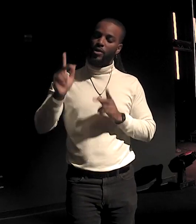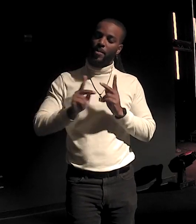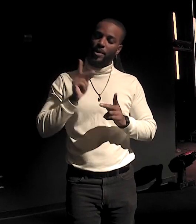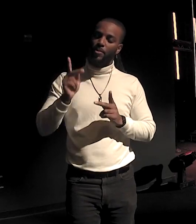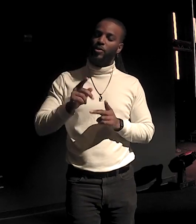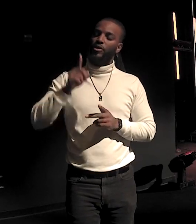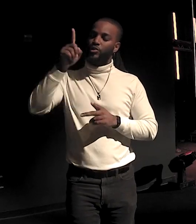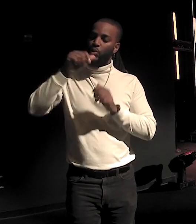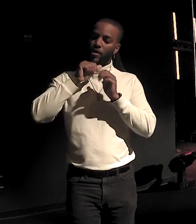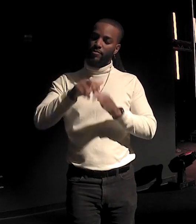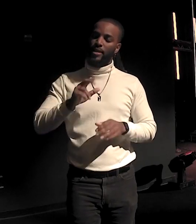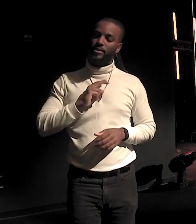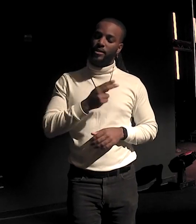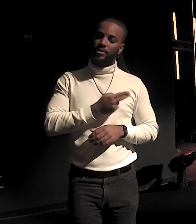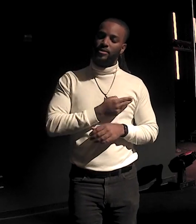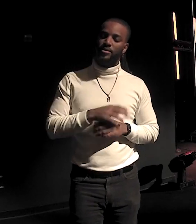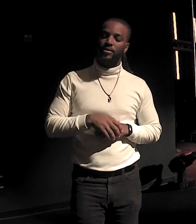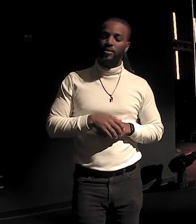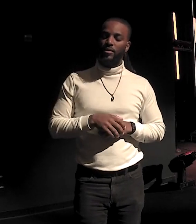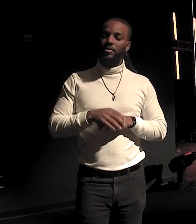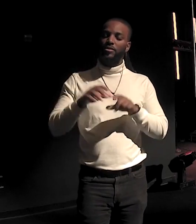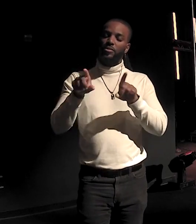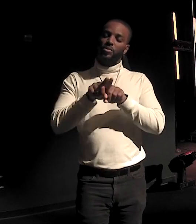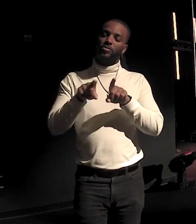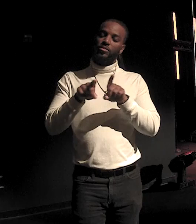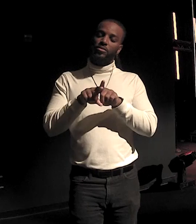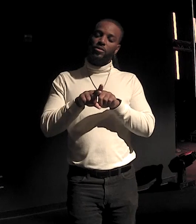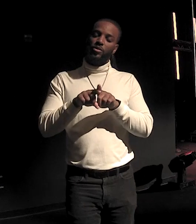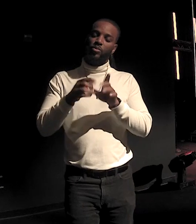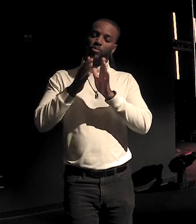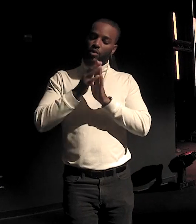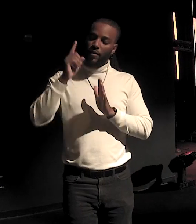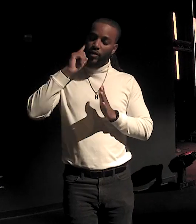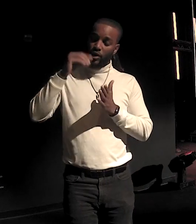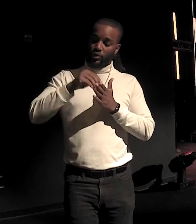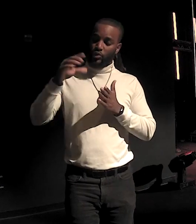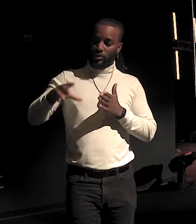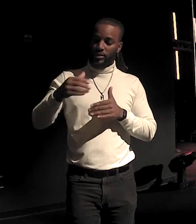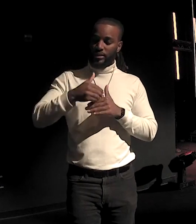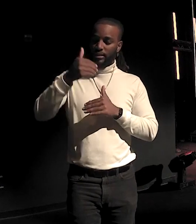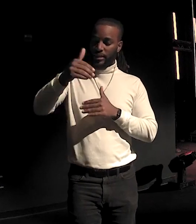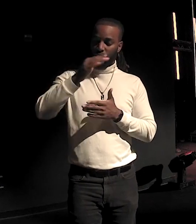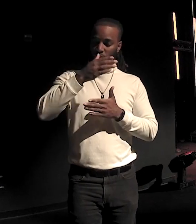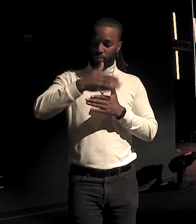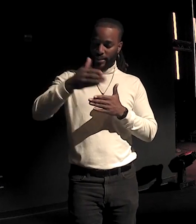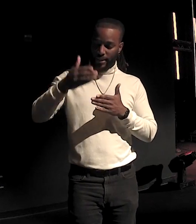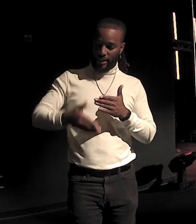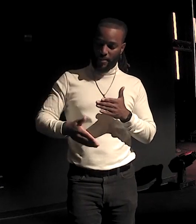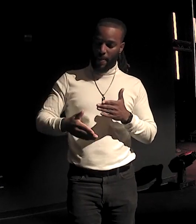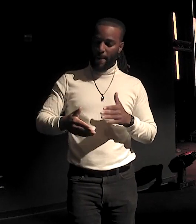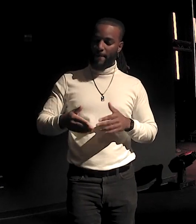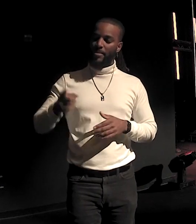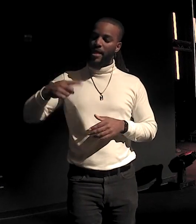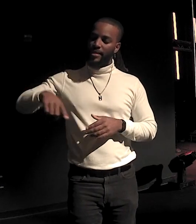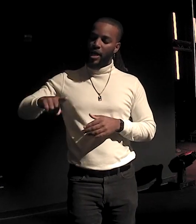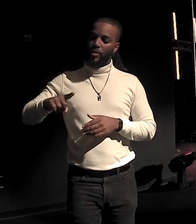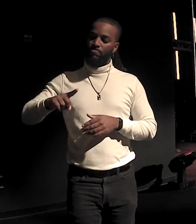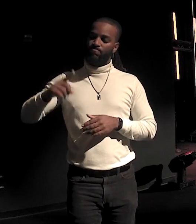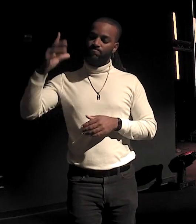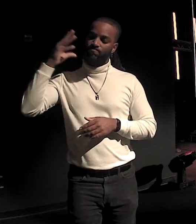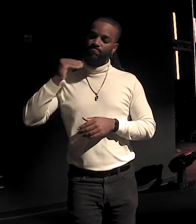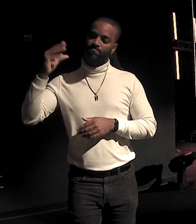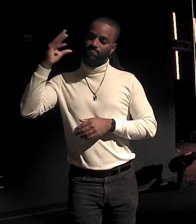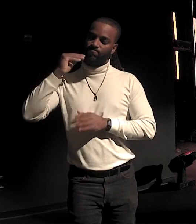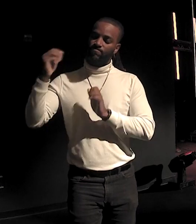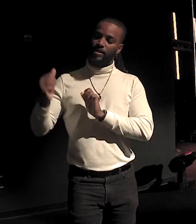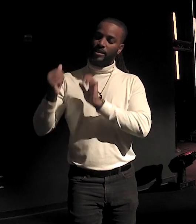have blessed us so richly. We also pray for our students this next weekend, that they would encounter you